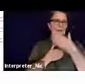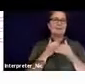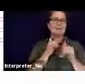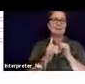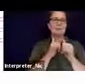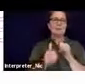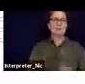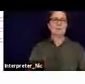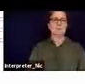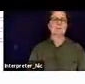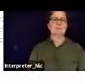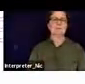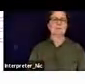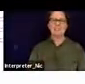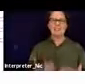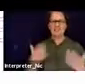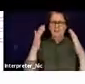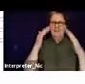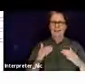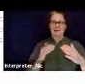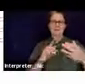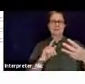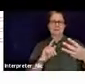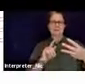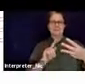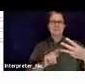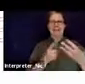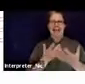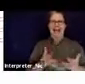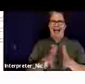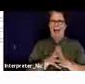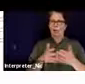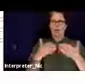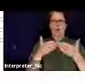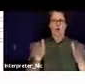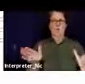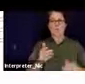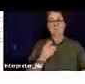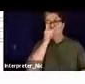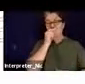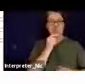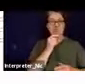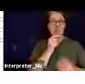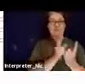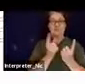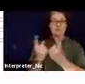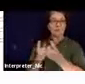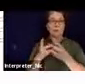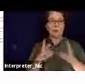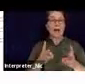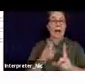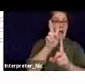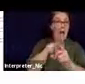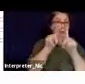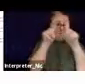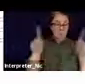And then in terms of how to be open. Well, again, there's different ways of doing this. You could put this on the application form. You could put it in the